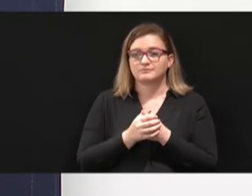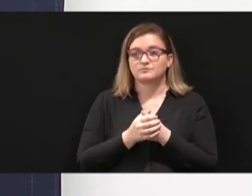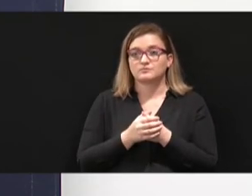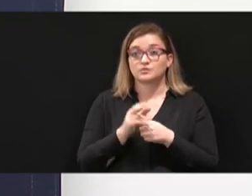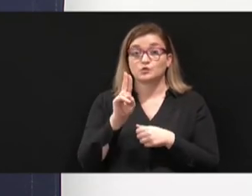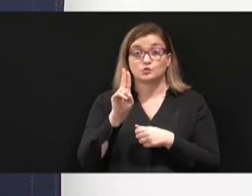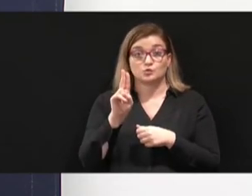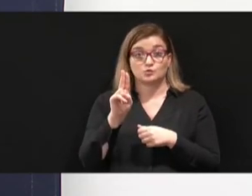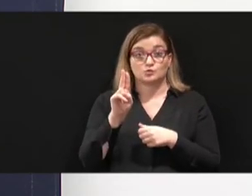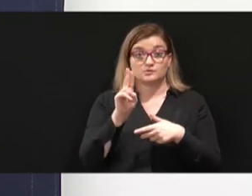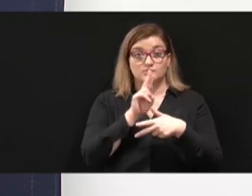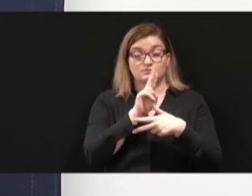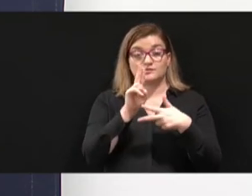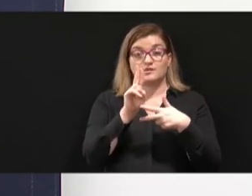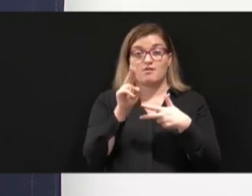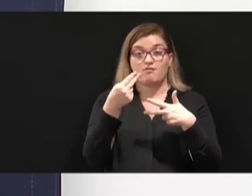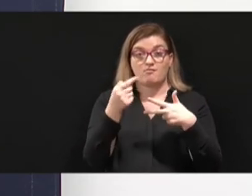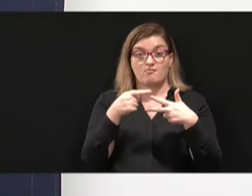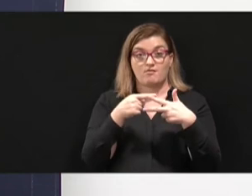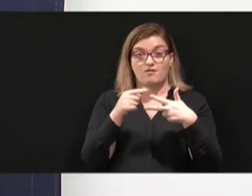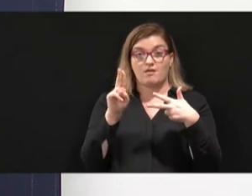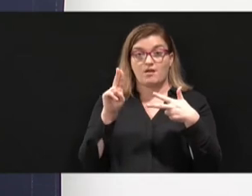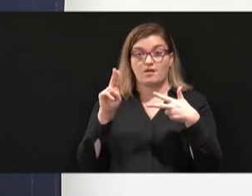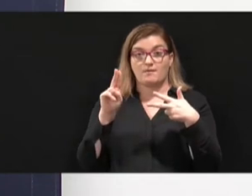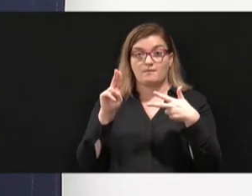You, up,